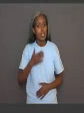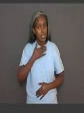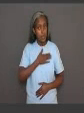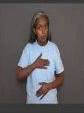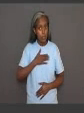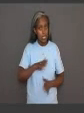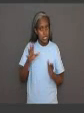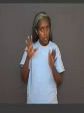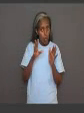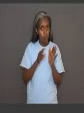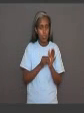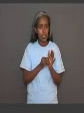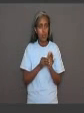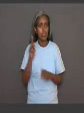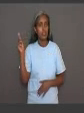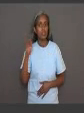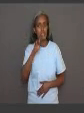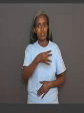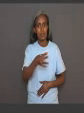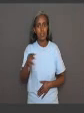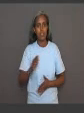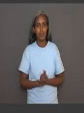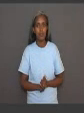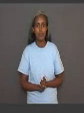Please copy down this table.